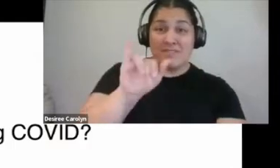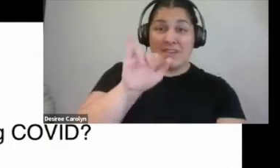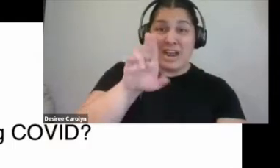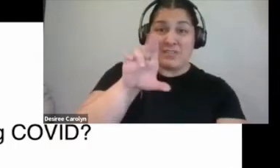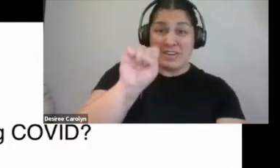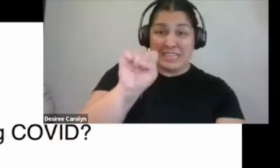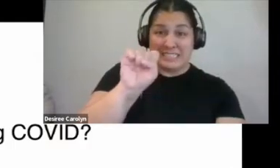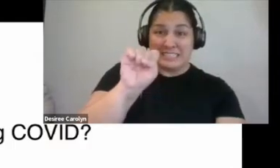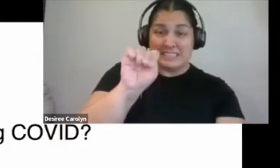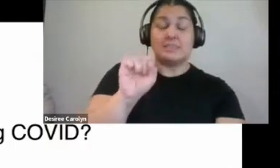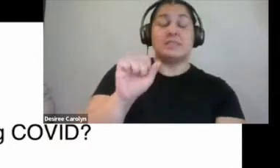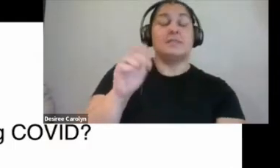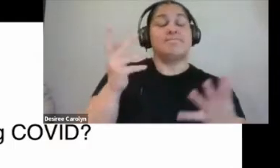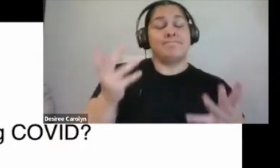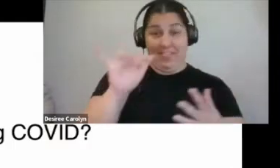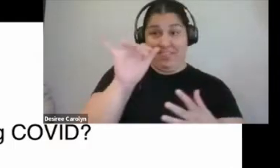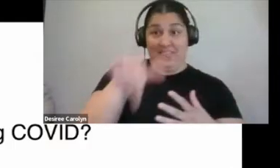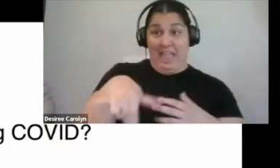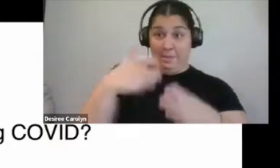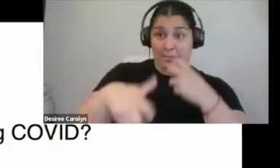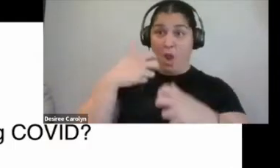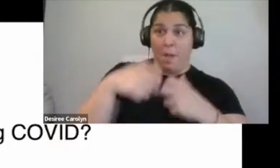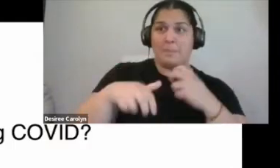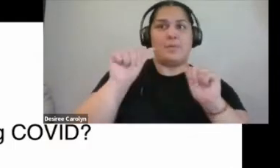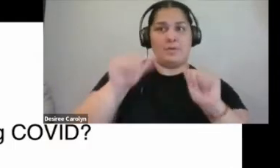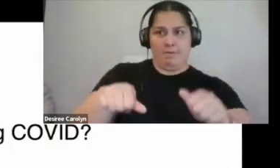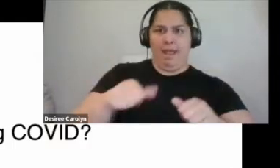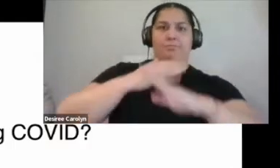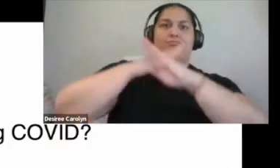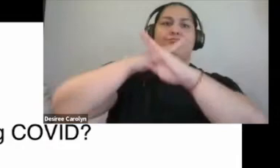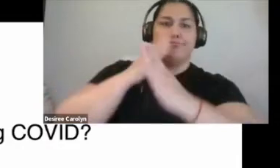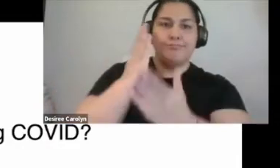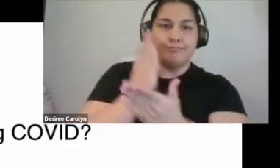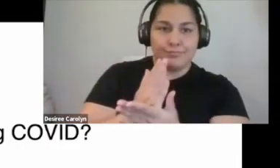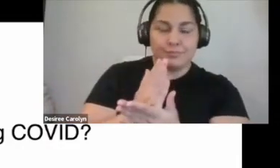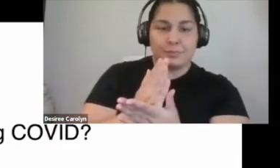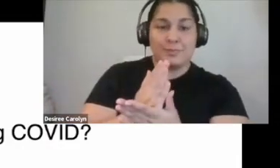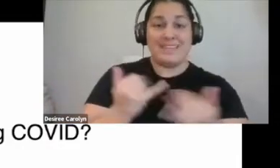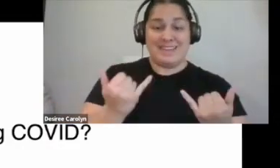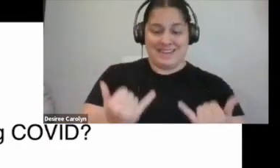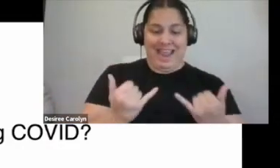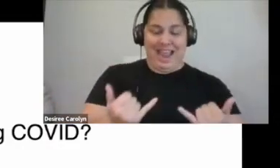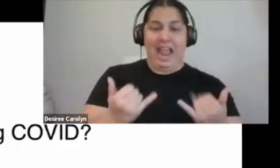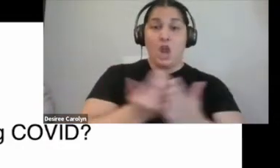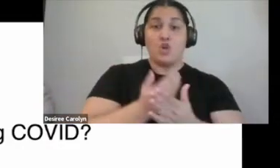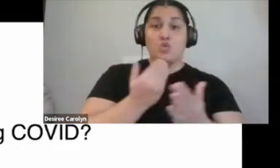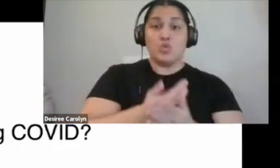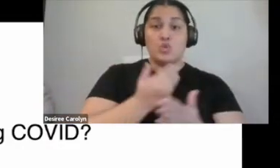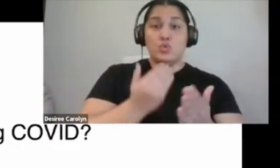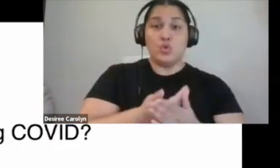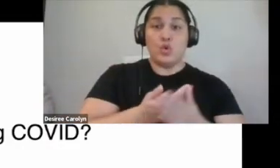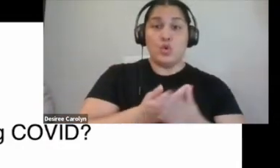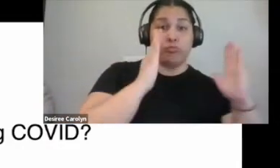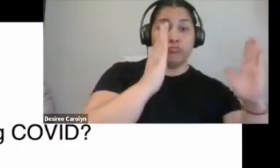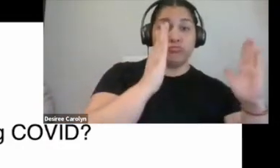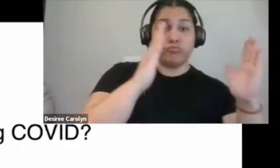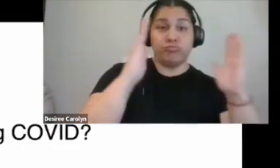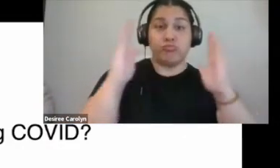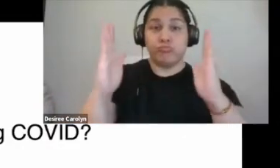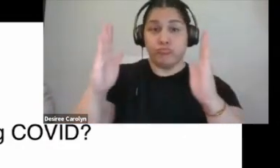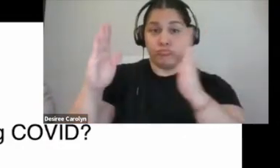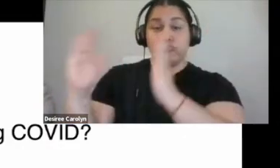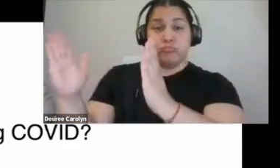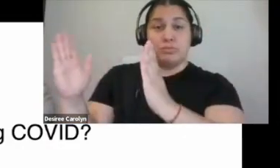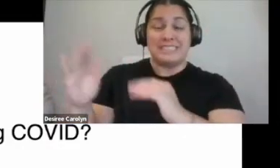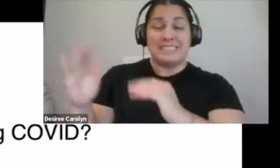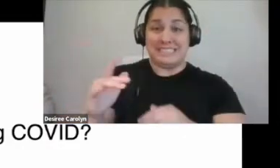intervened upon. As now we enter this new phase where people are getting reinfected. I saw somebody yesterday who